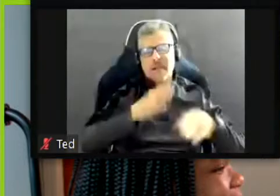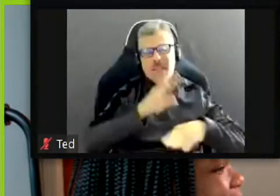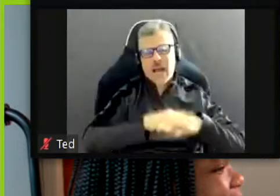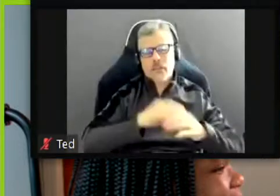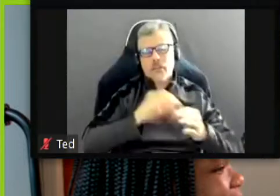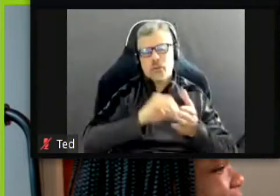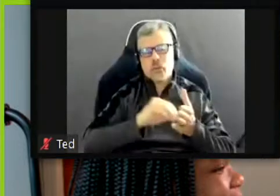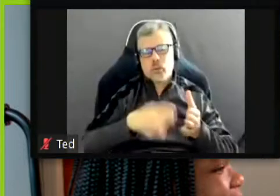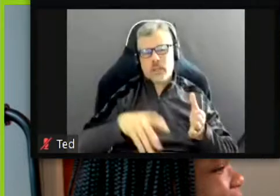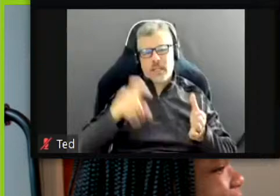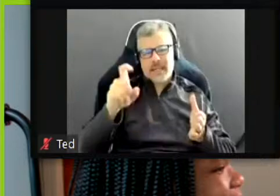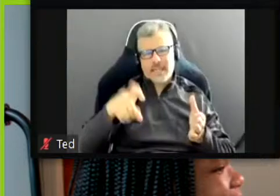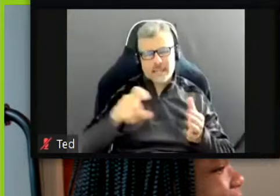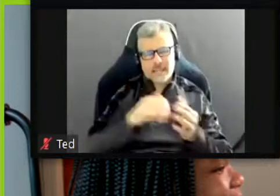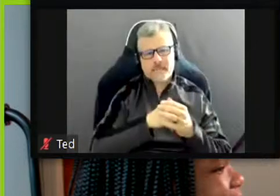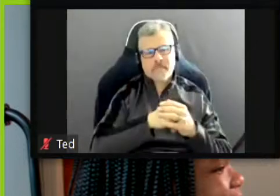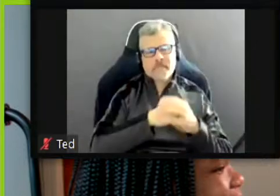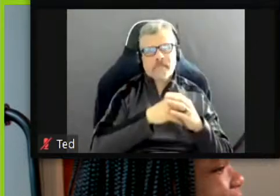needs.